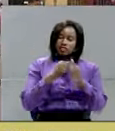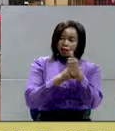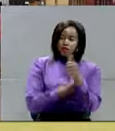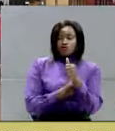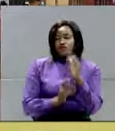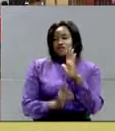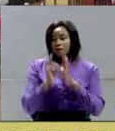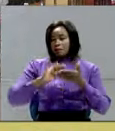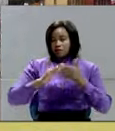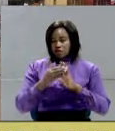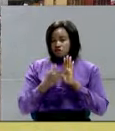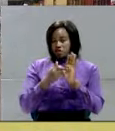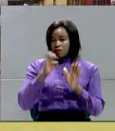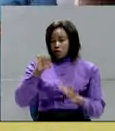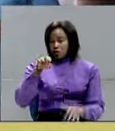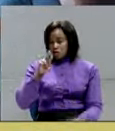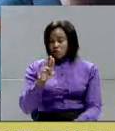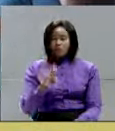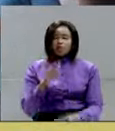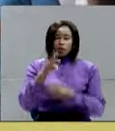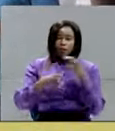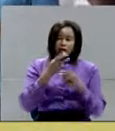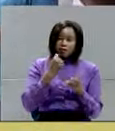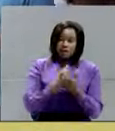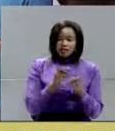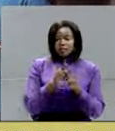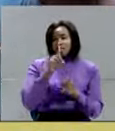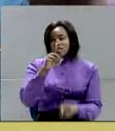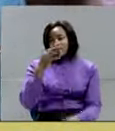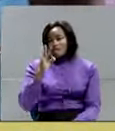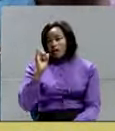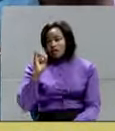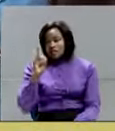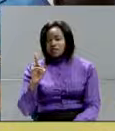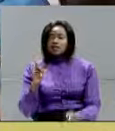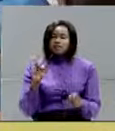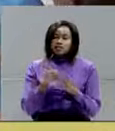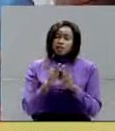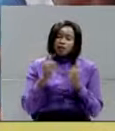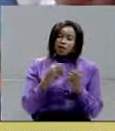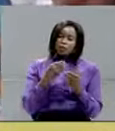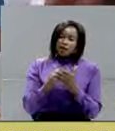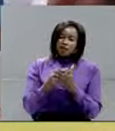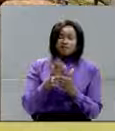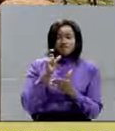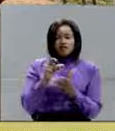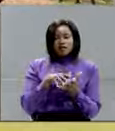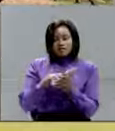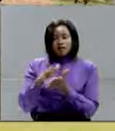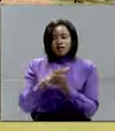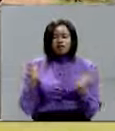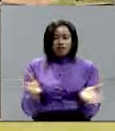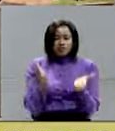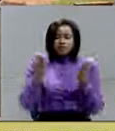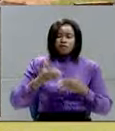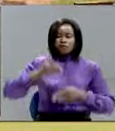partners such as the European Union, World Bank and DFID, have invested a significant amount of resources in upgrading these